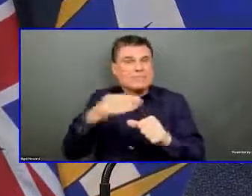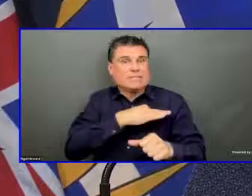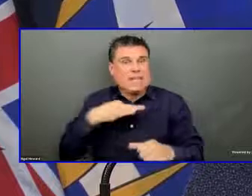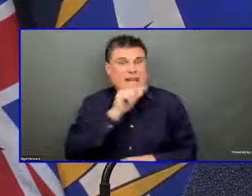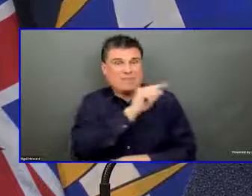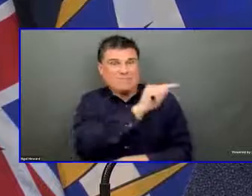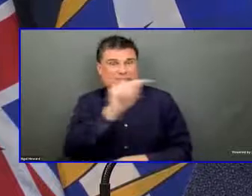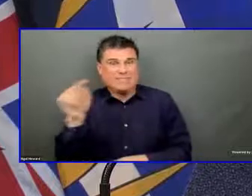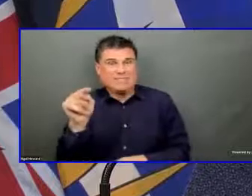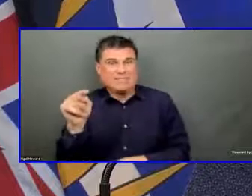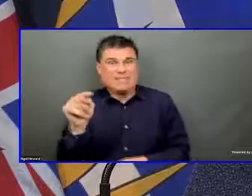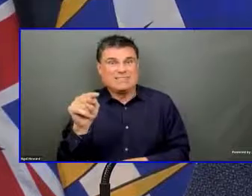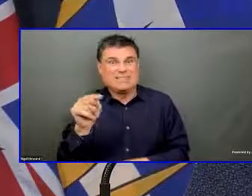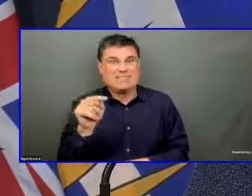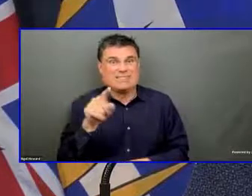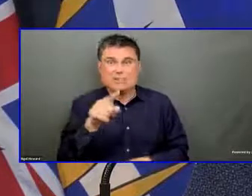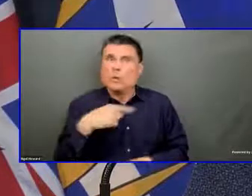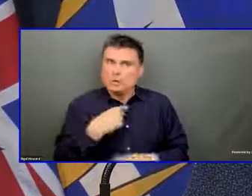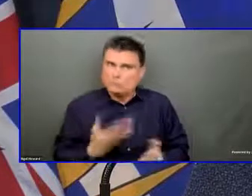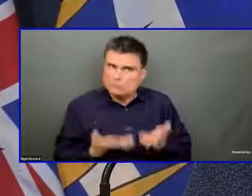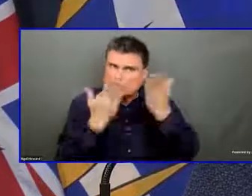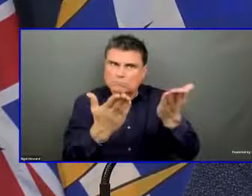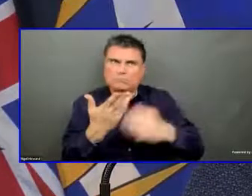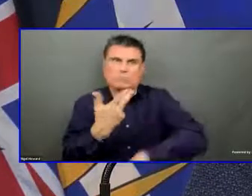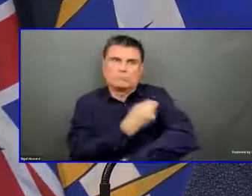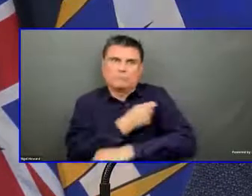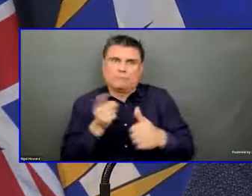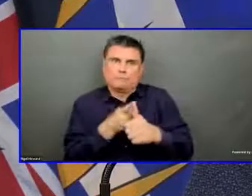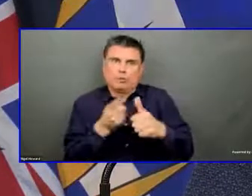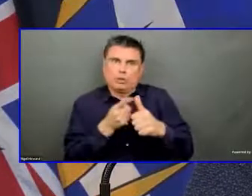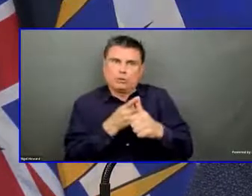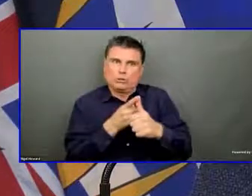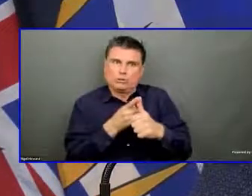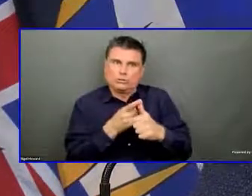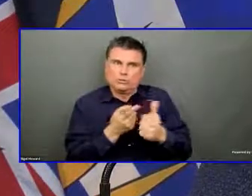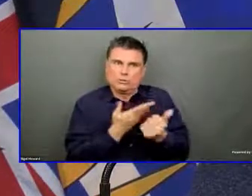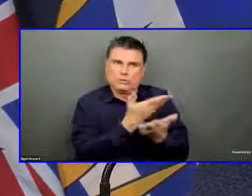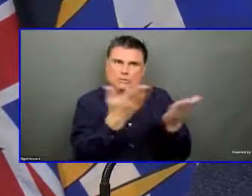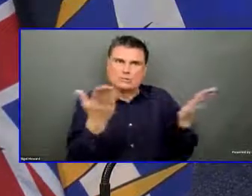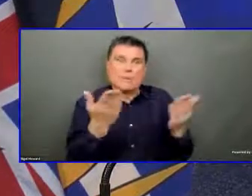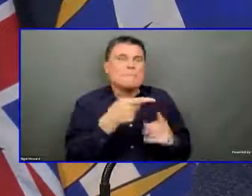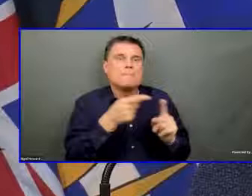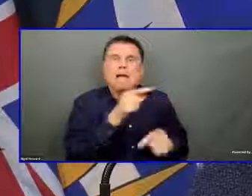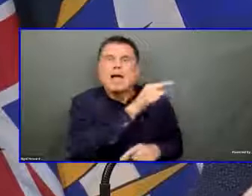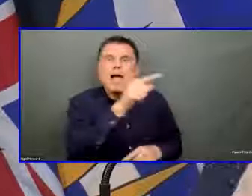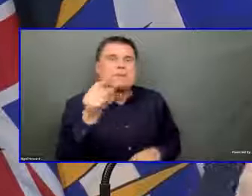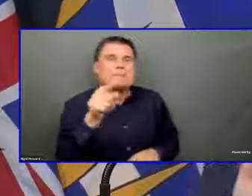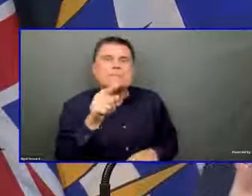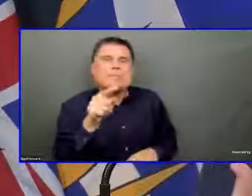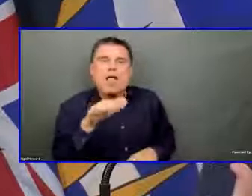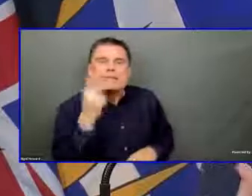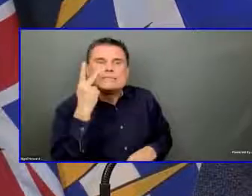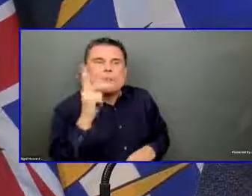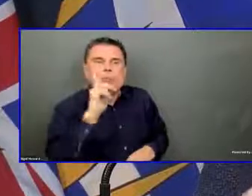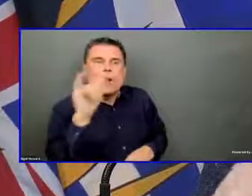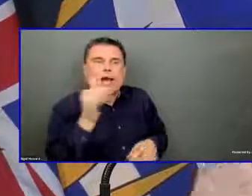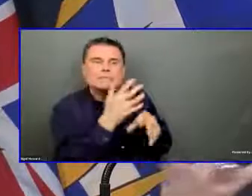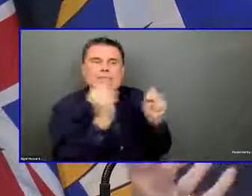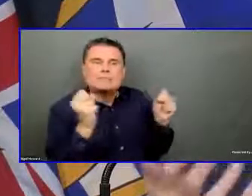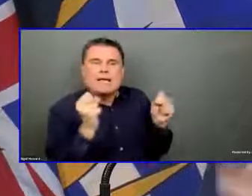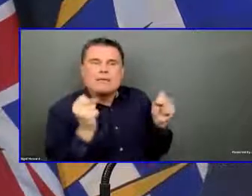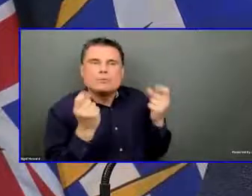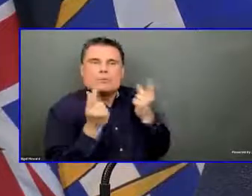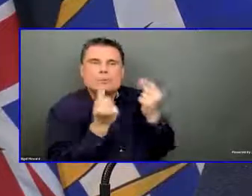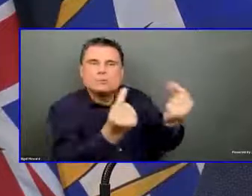had concerns. They had legitimate questions about these new vaccines, and we are now addressing them. We now have more confidence. We